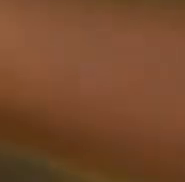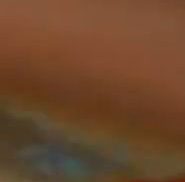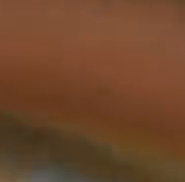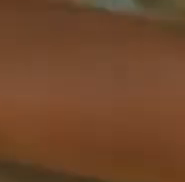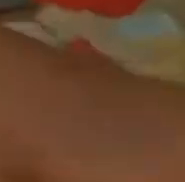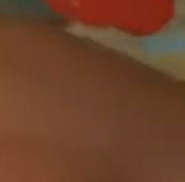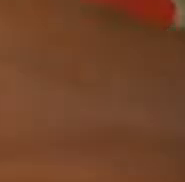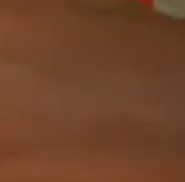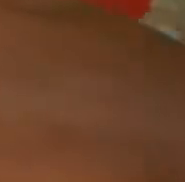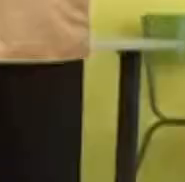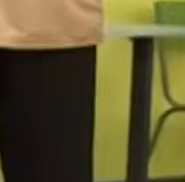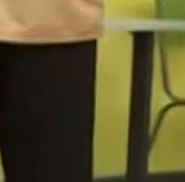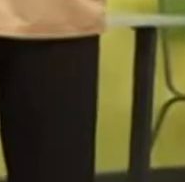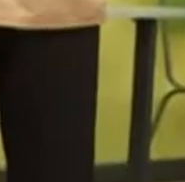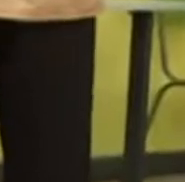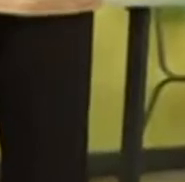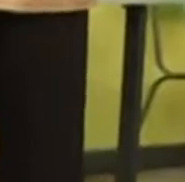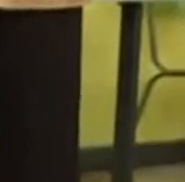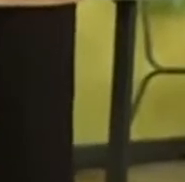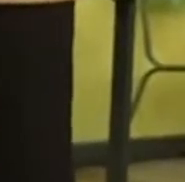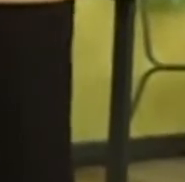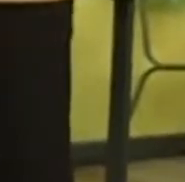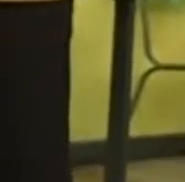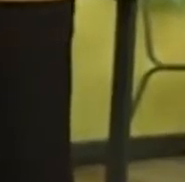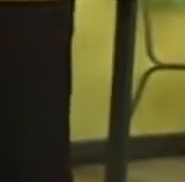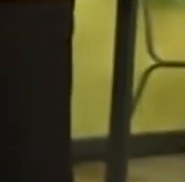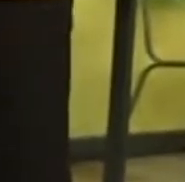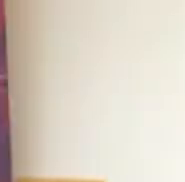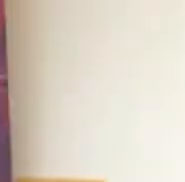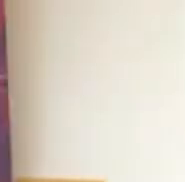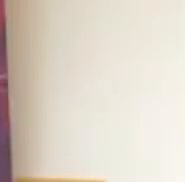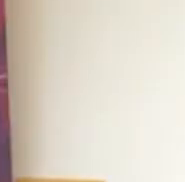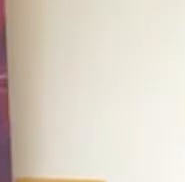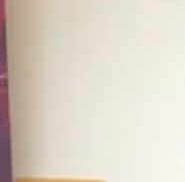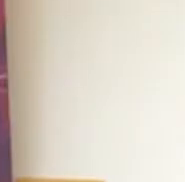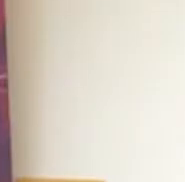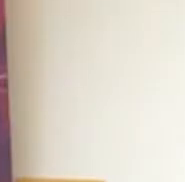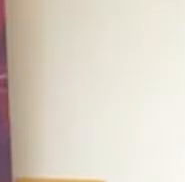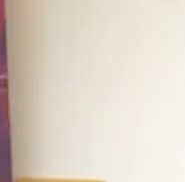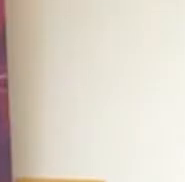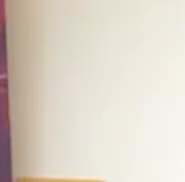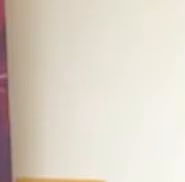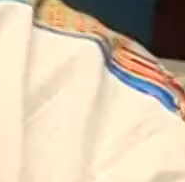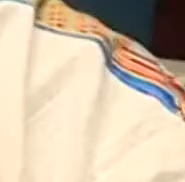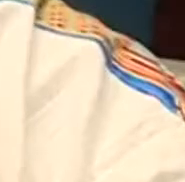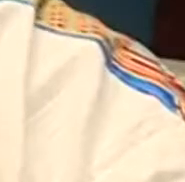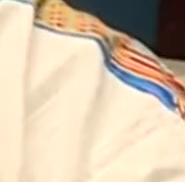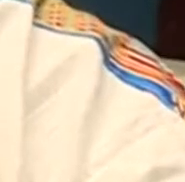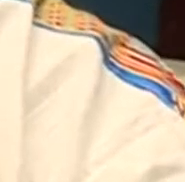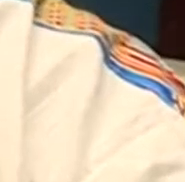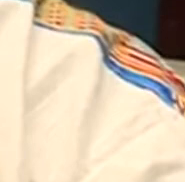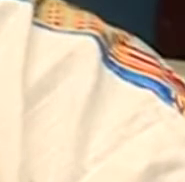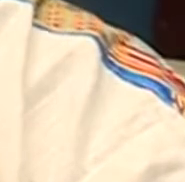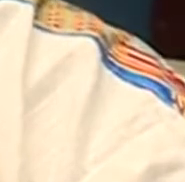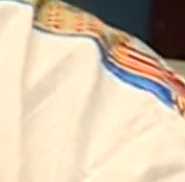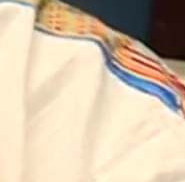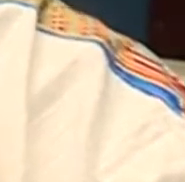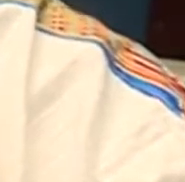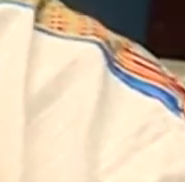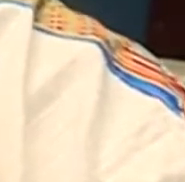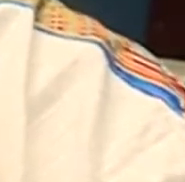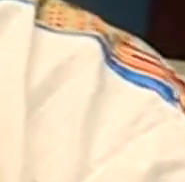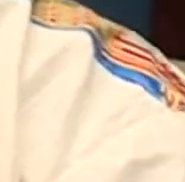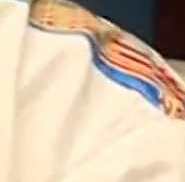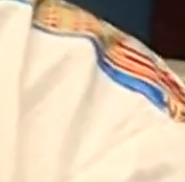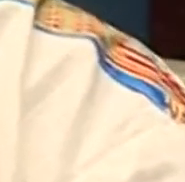at educating the visitors about the ways our inherited knowledge is still relevant today. We are not growing